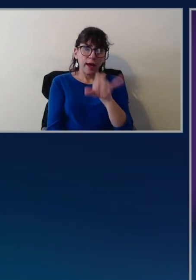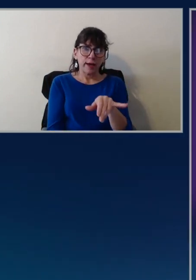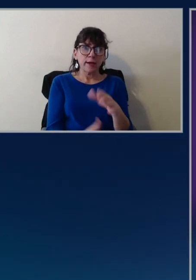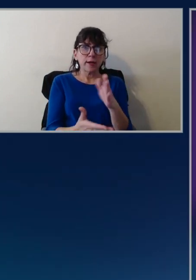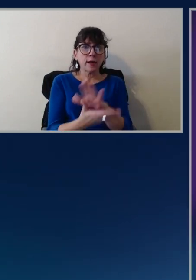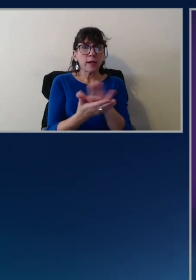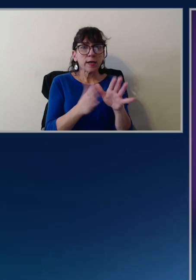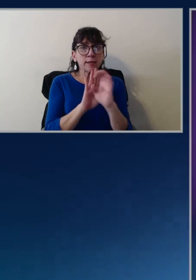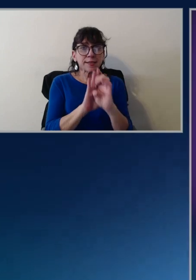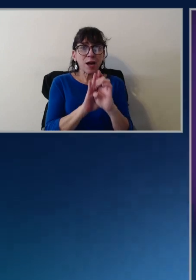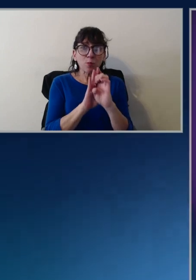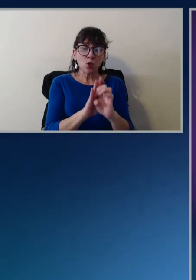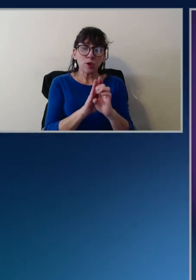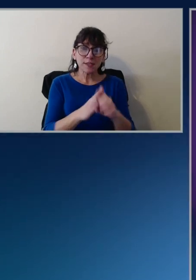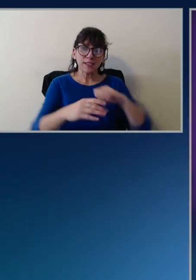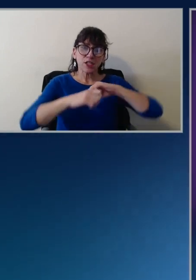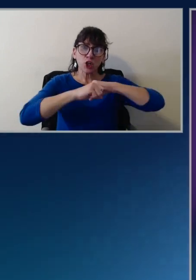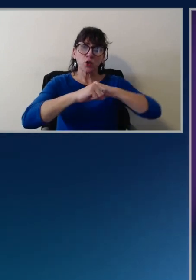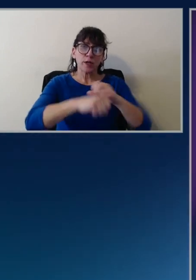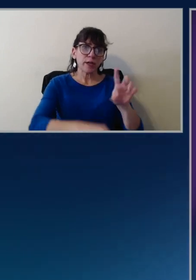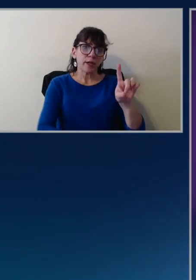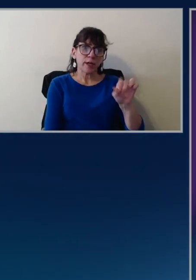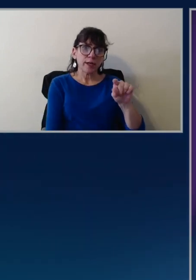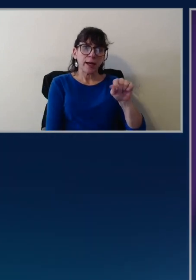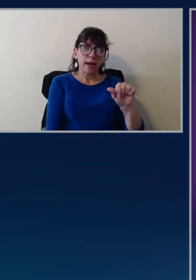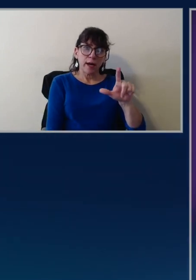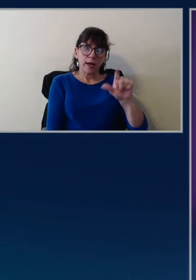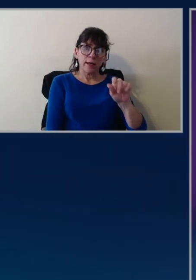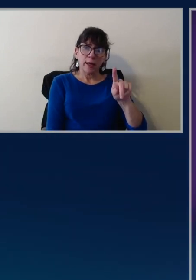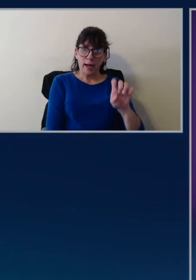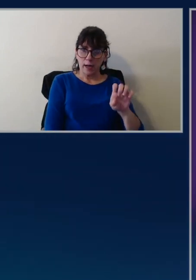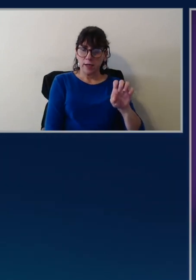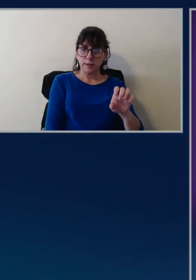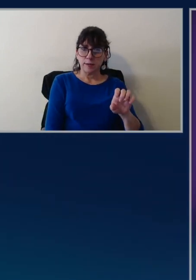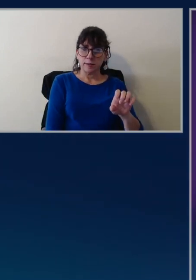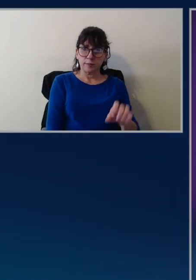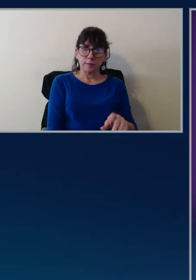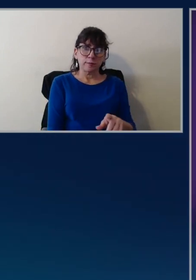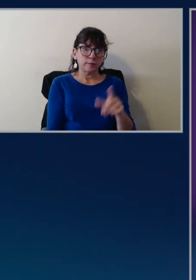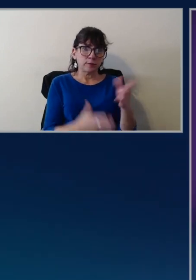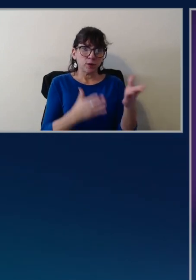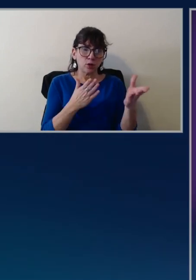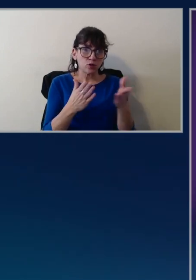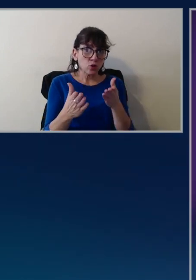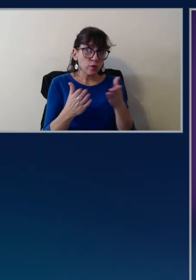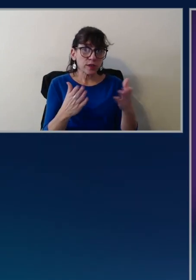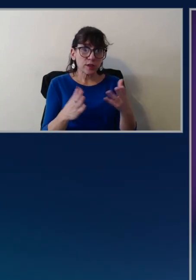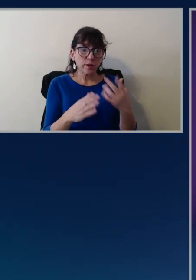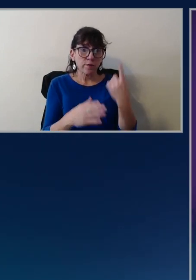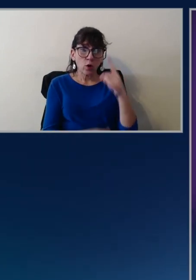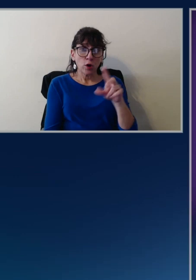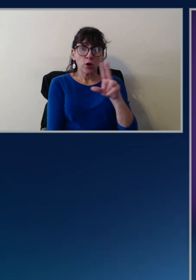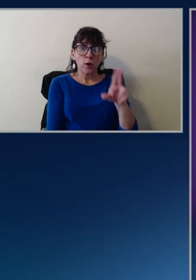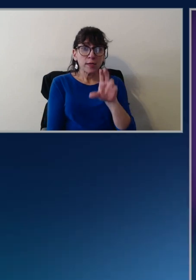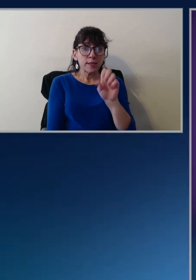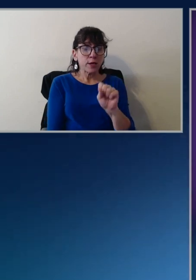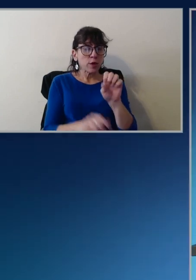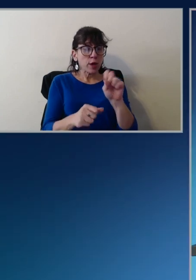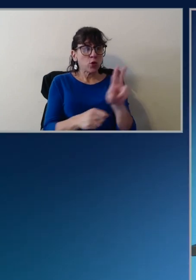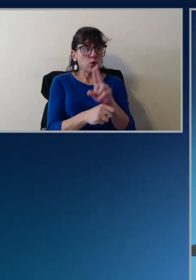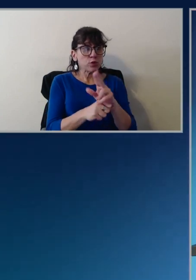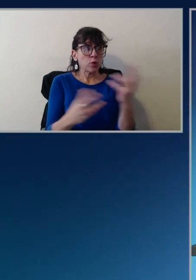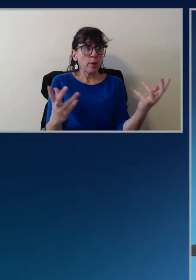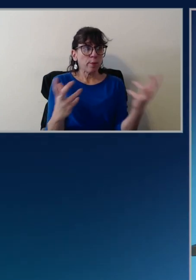is the security data lake, actually. Okay. So a security data lake service in AWS that you can use to combine all of